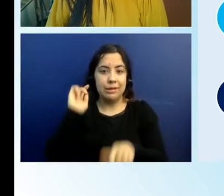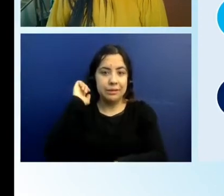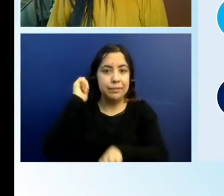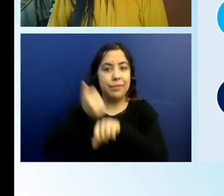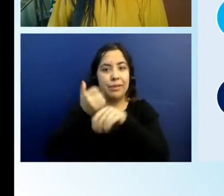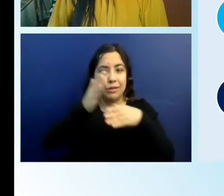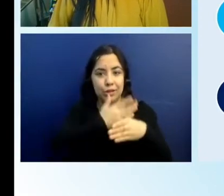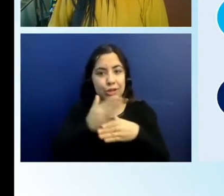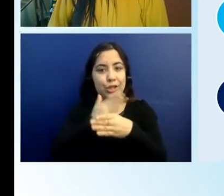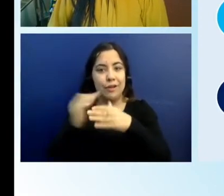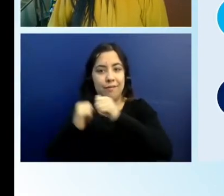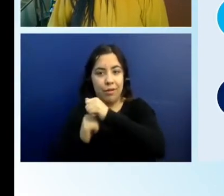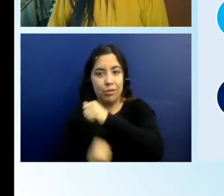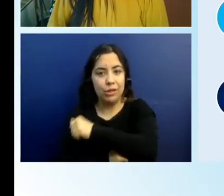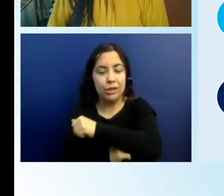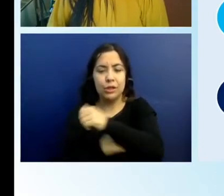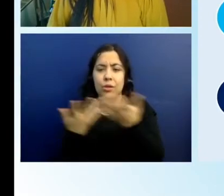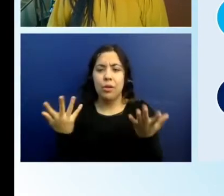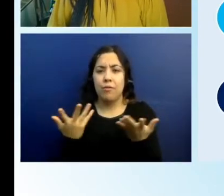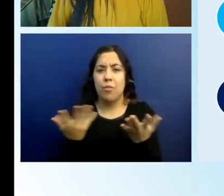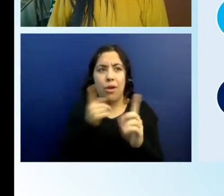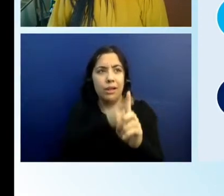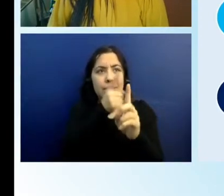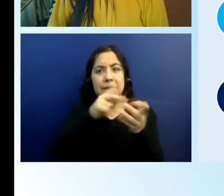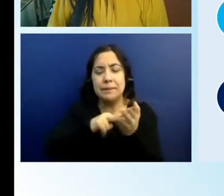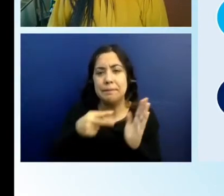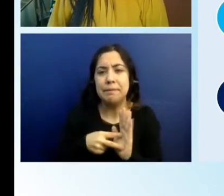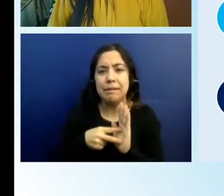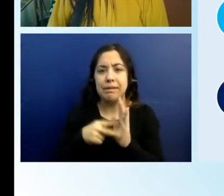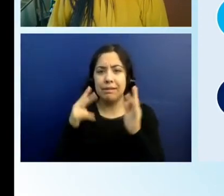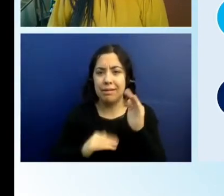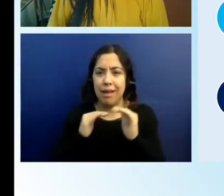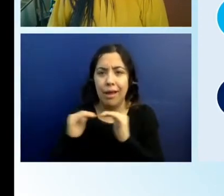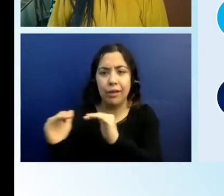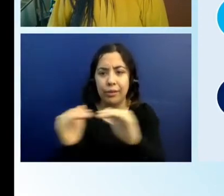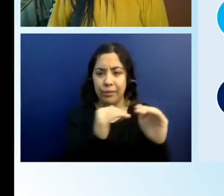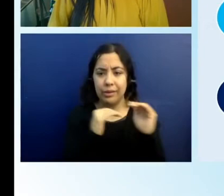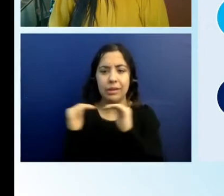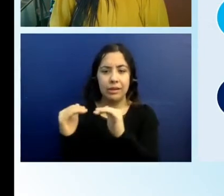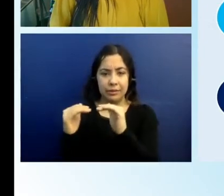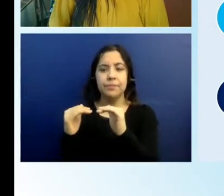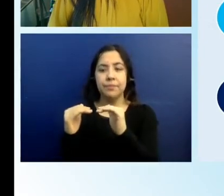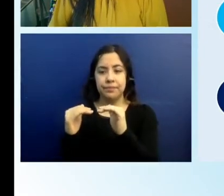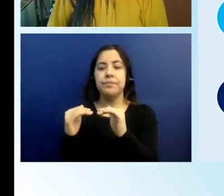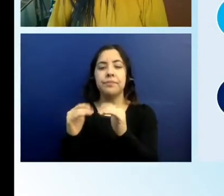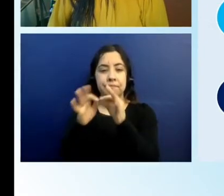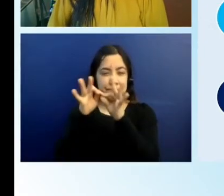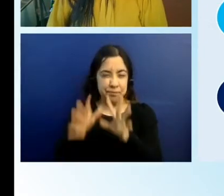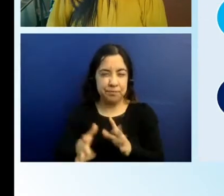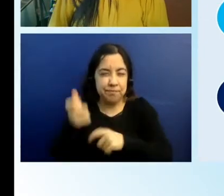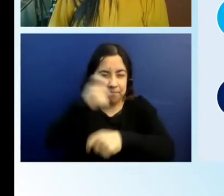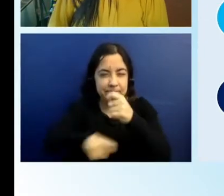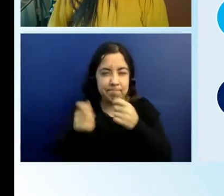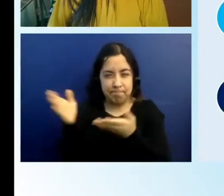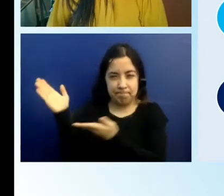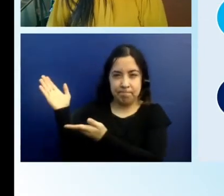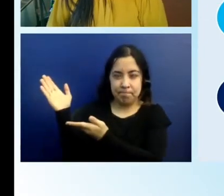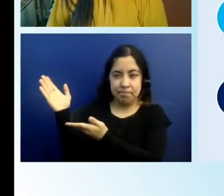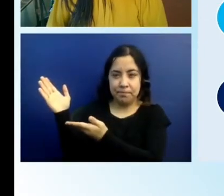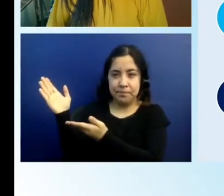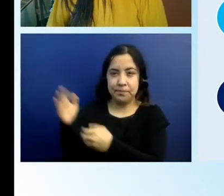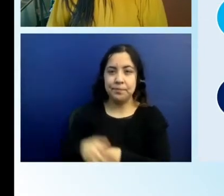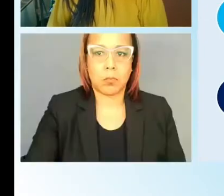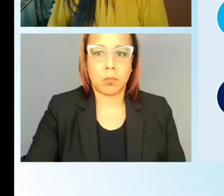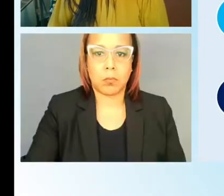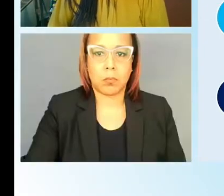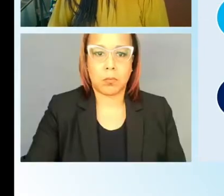means for us as a city. There are a number of definitions and ways in which people look at equity. And yes, I could have just picked one and said that's